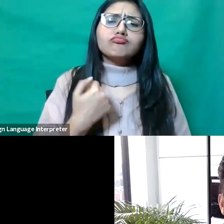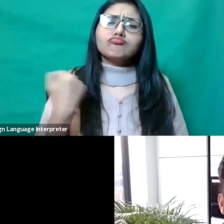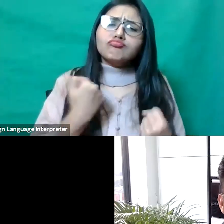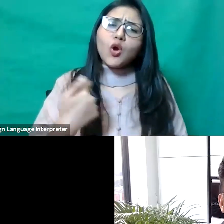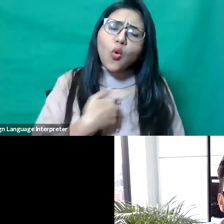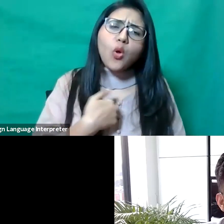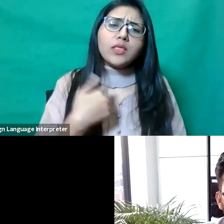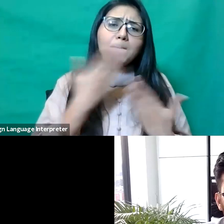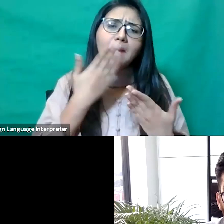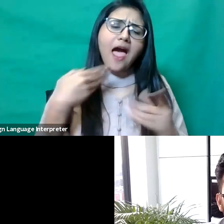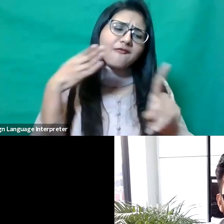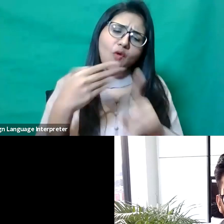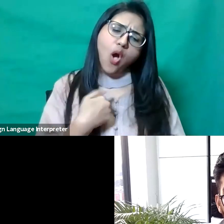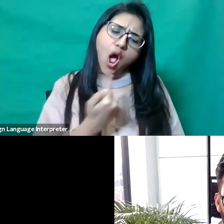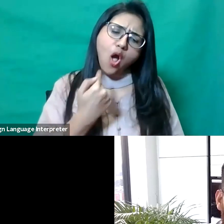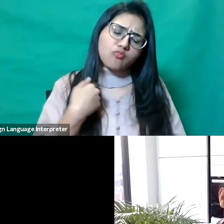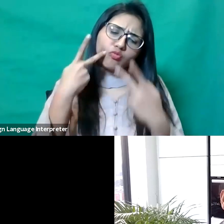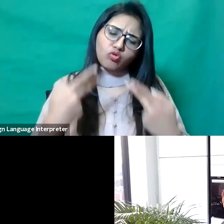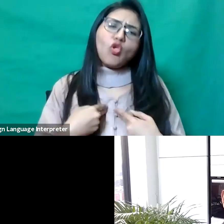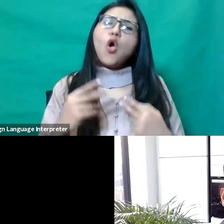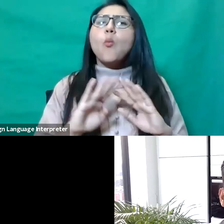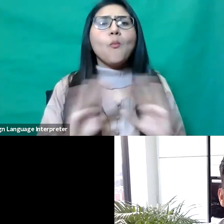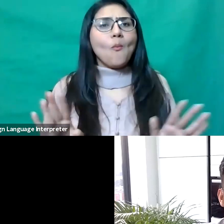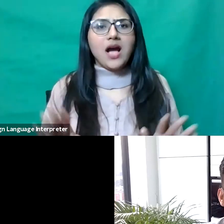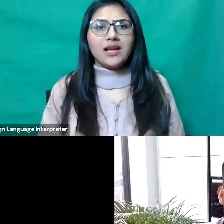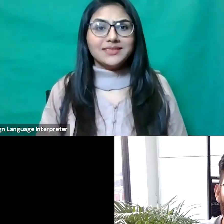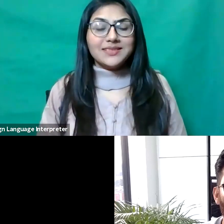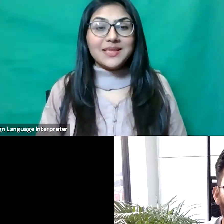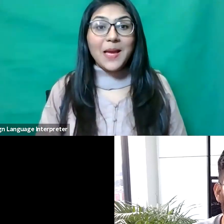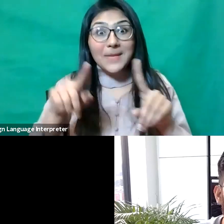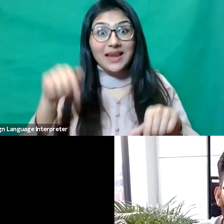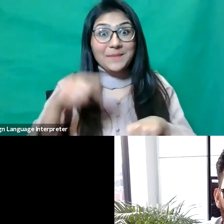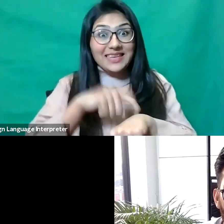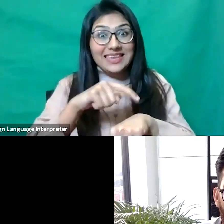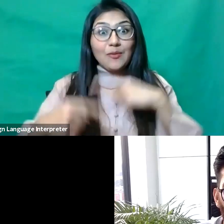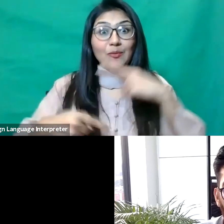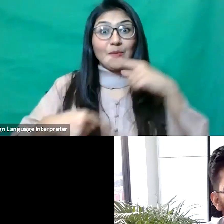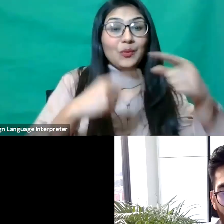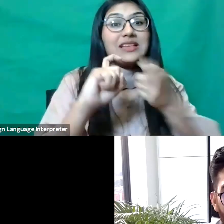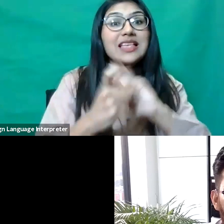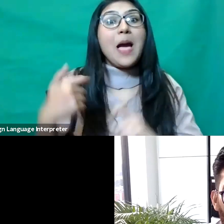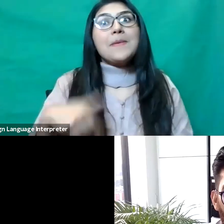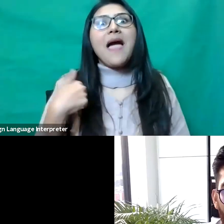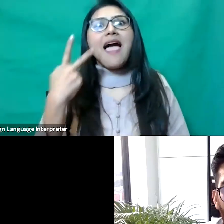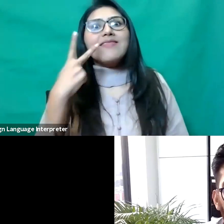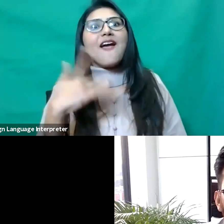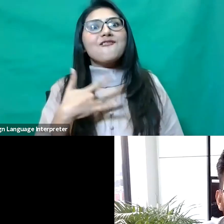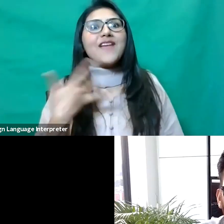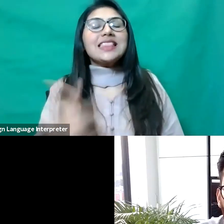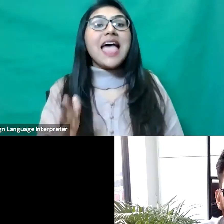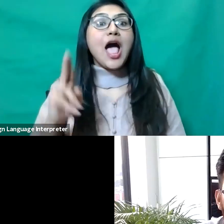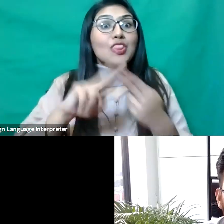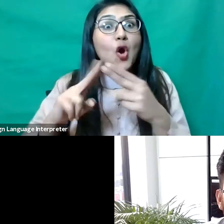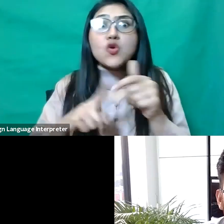on my education. But anyway, but from this point, from now, I can see making friends in school, isn't such a main thing.